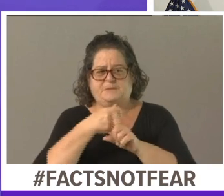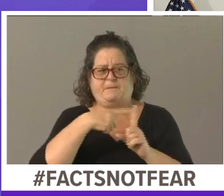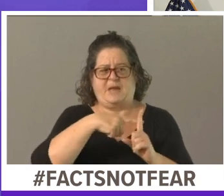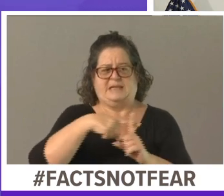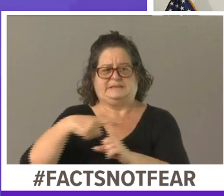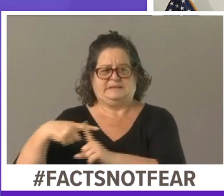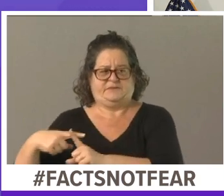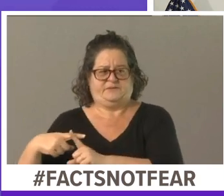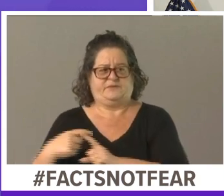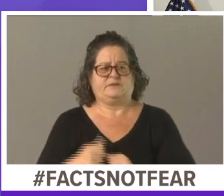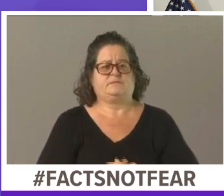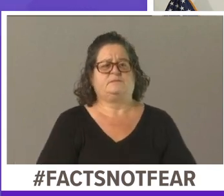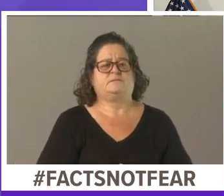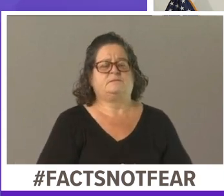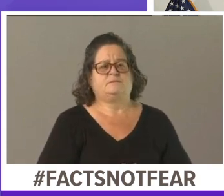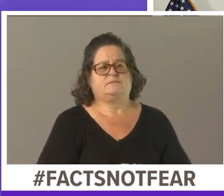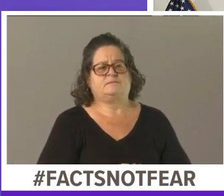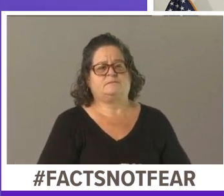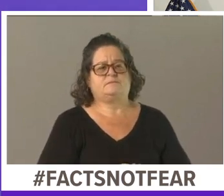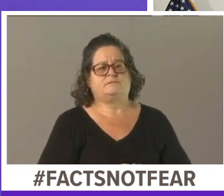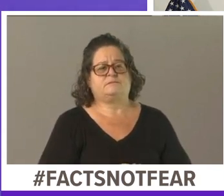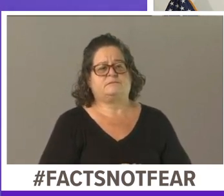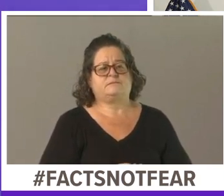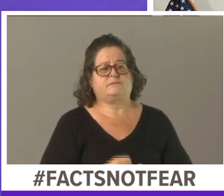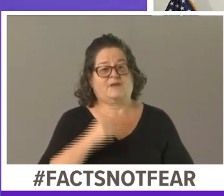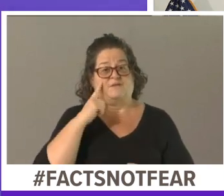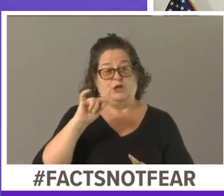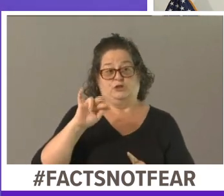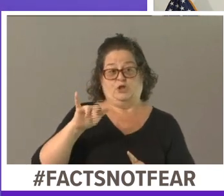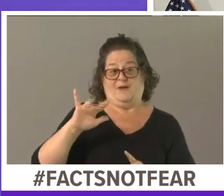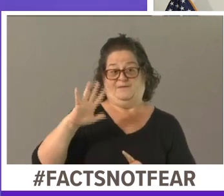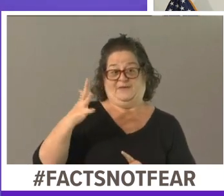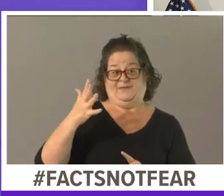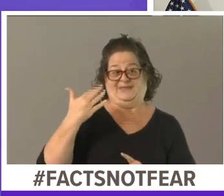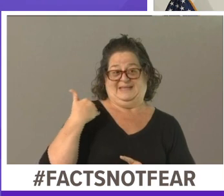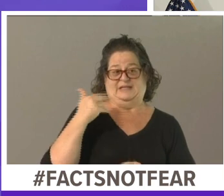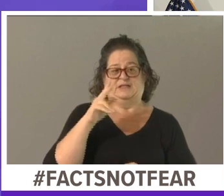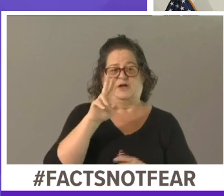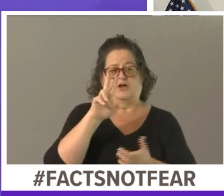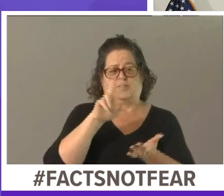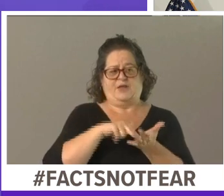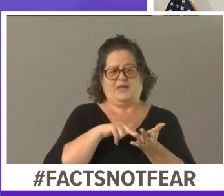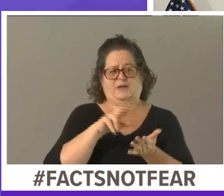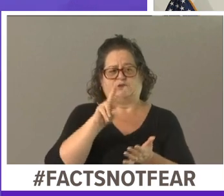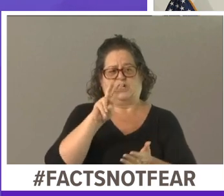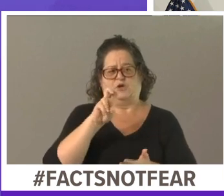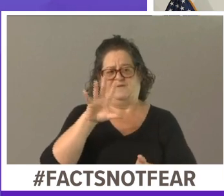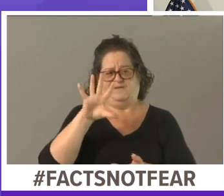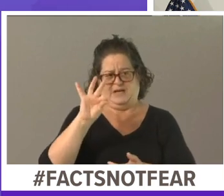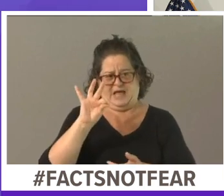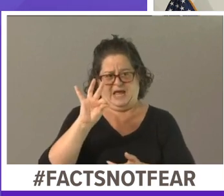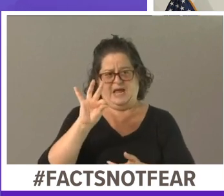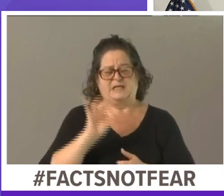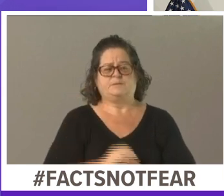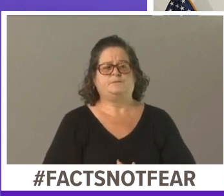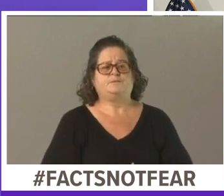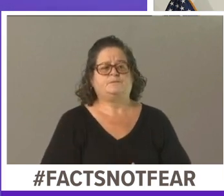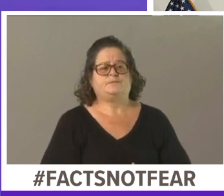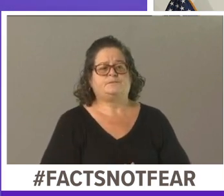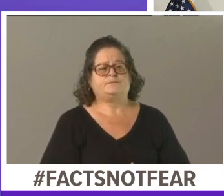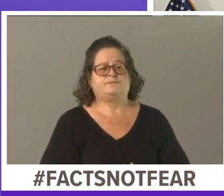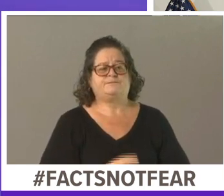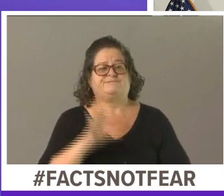3,249 cases per week for the week of July 5th. And to date, we have lost